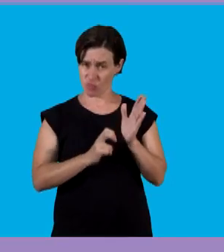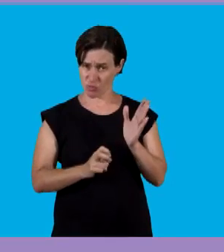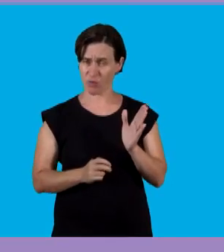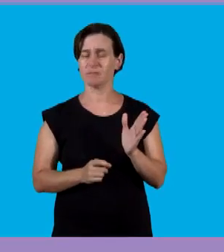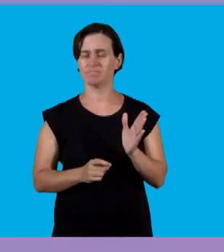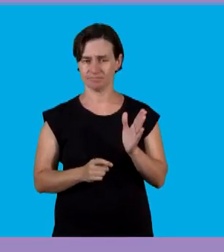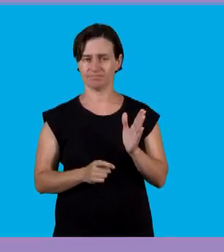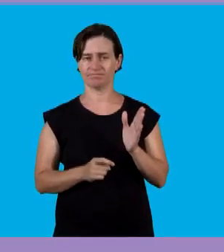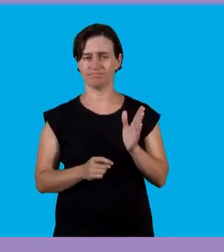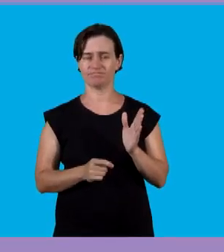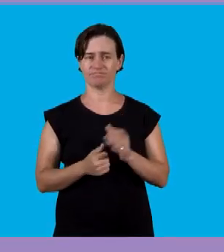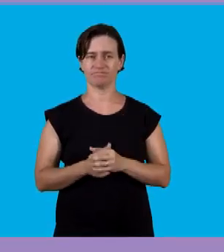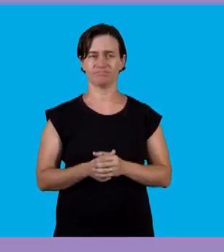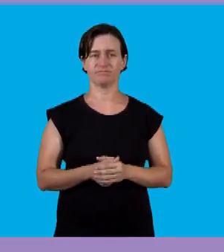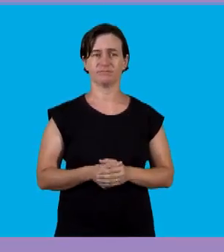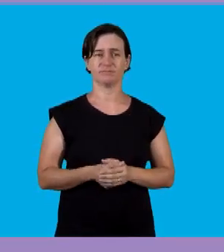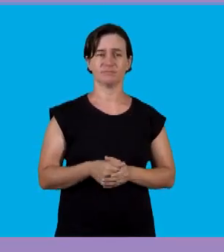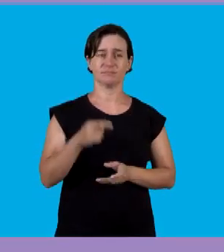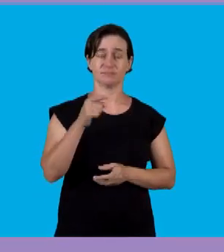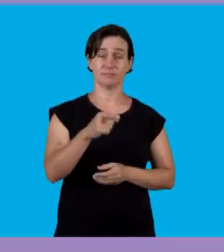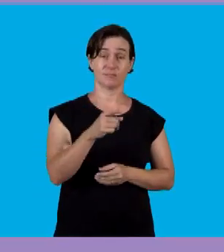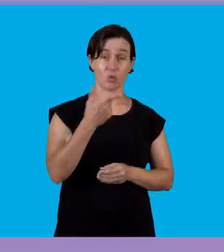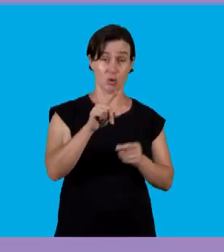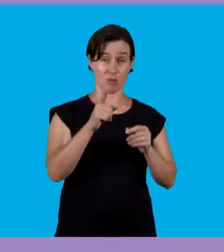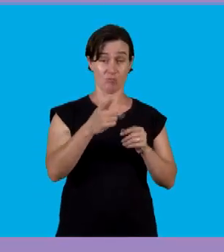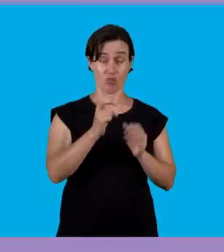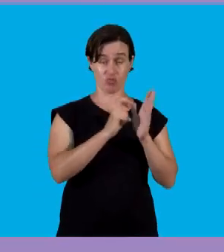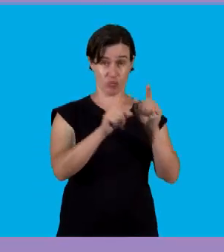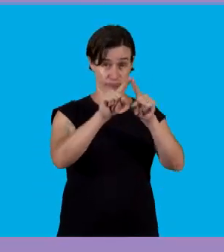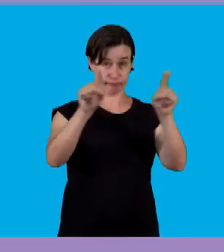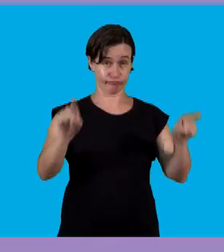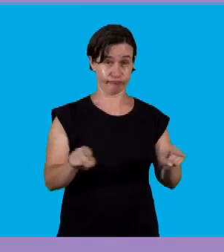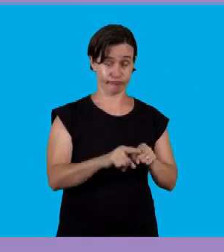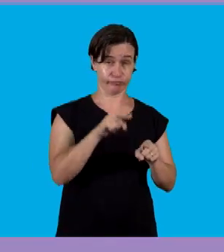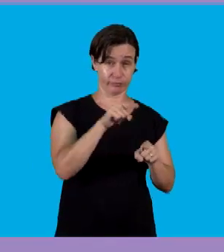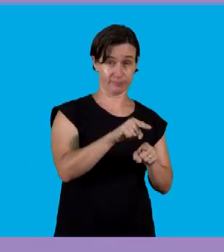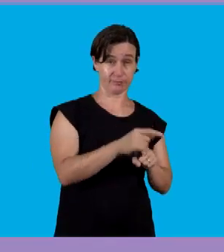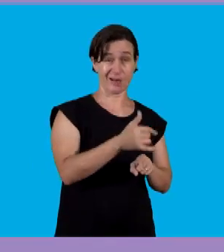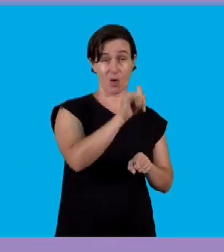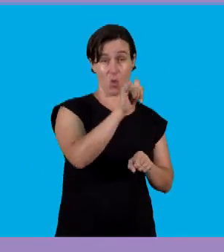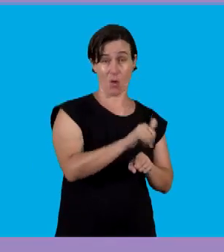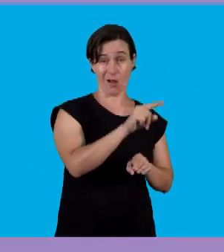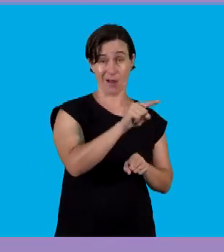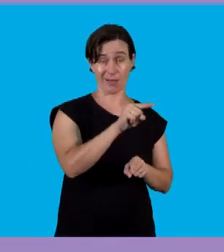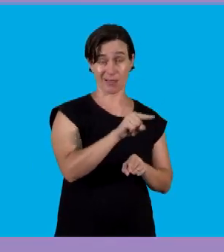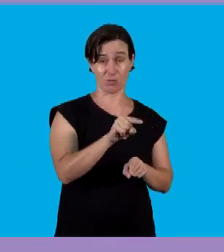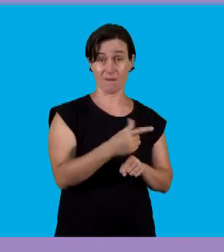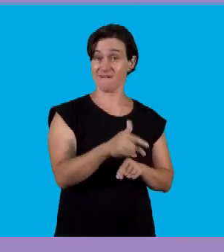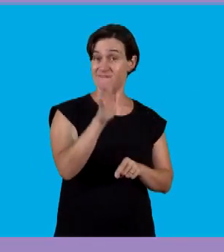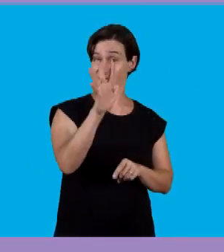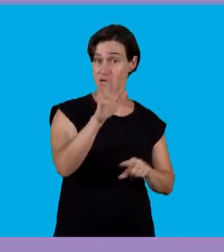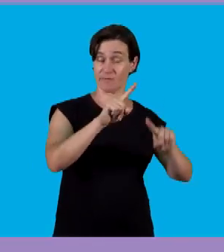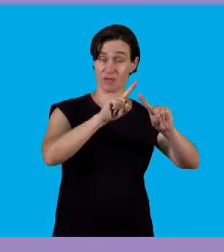We know that for our rule here, that our input value is first